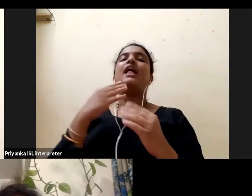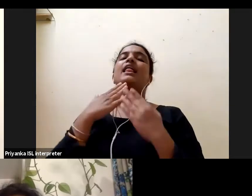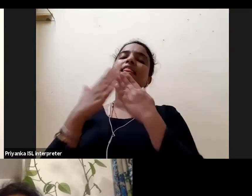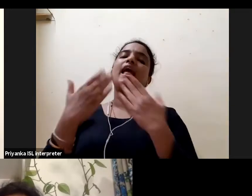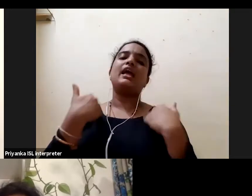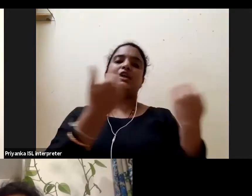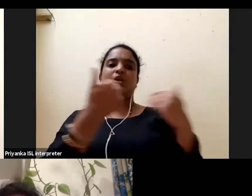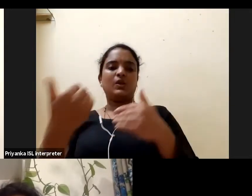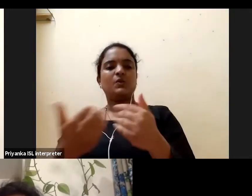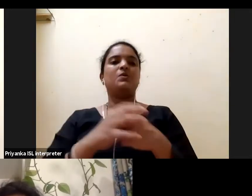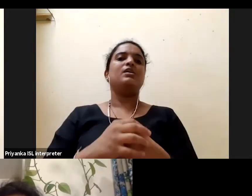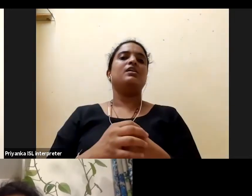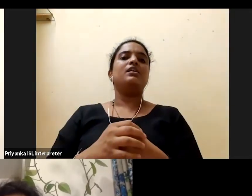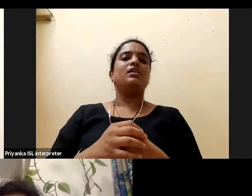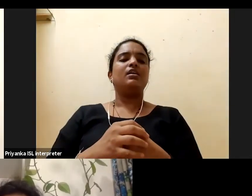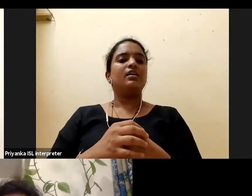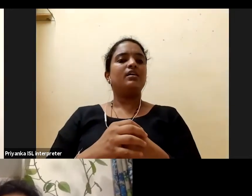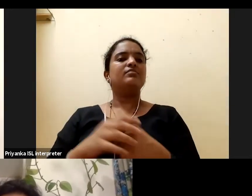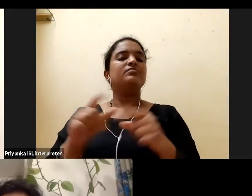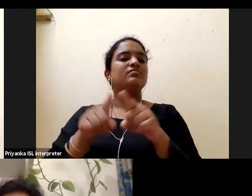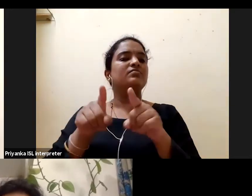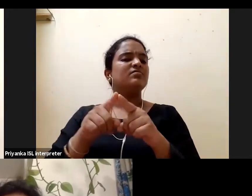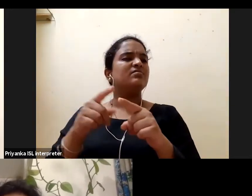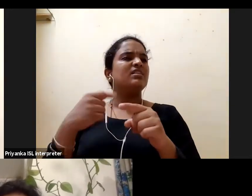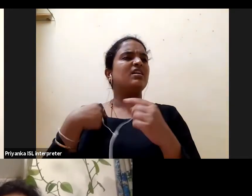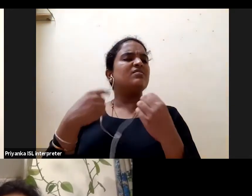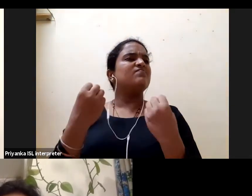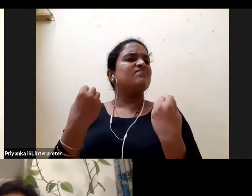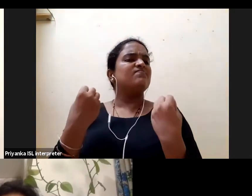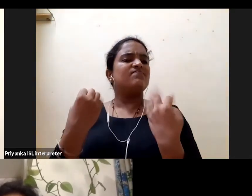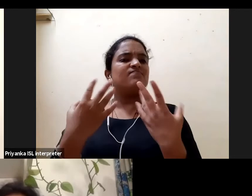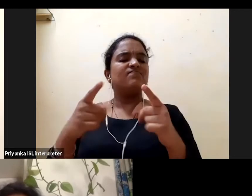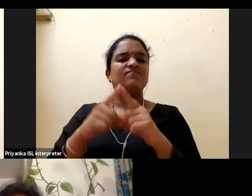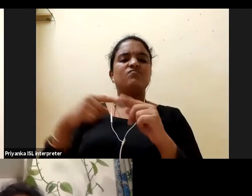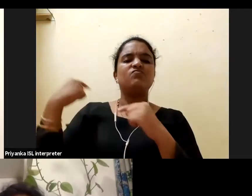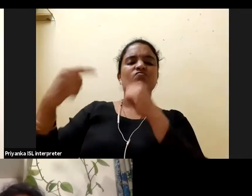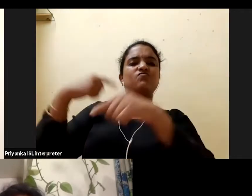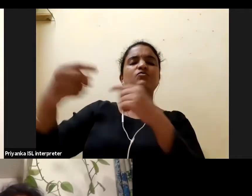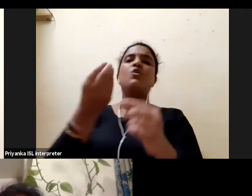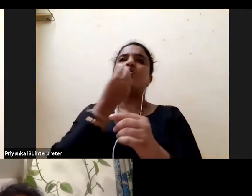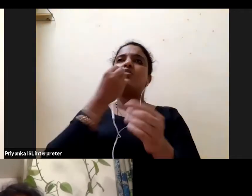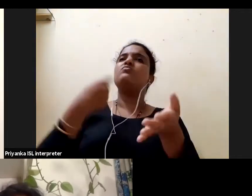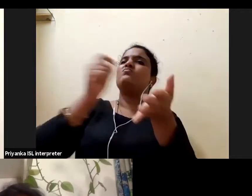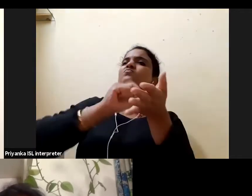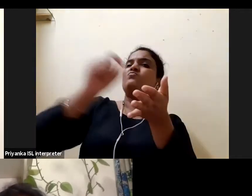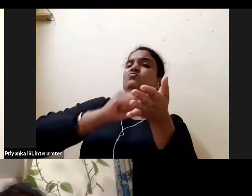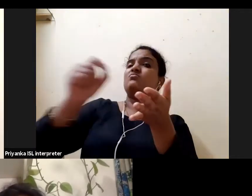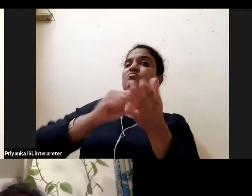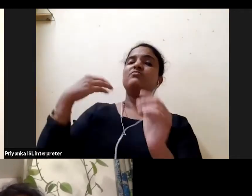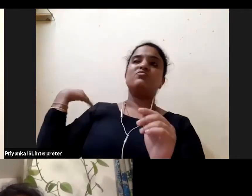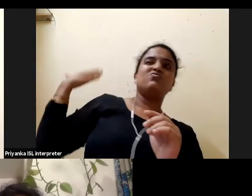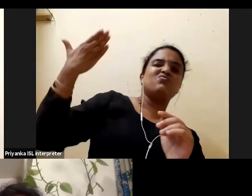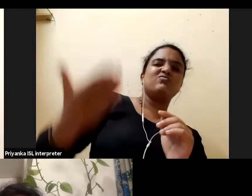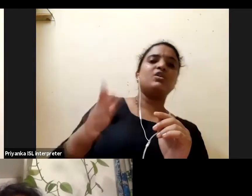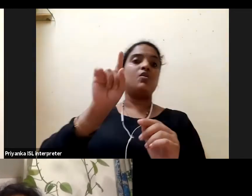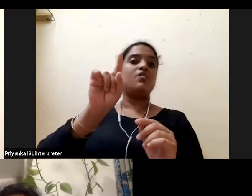over. And, while I have been writing on food for over 15 years,